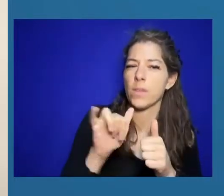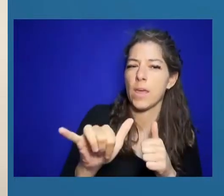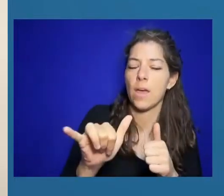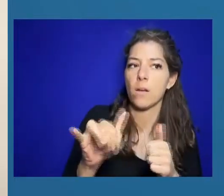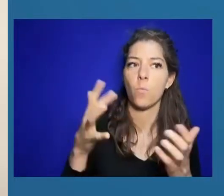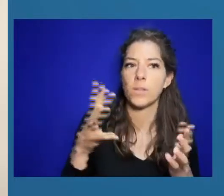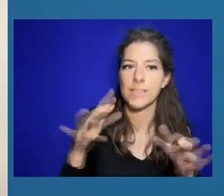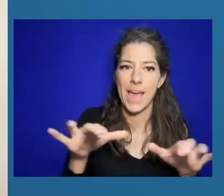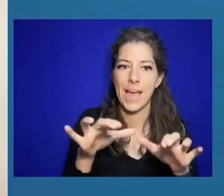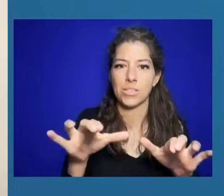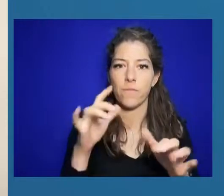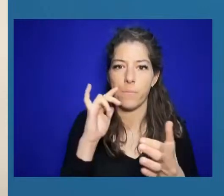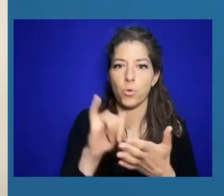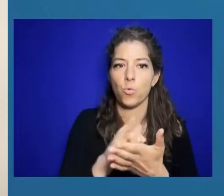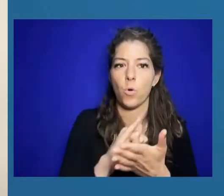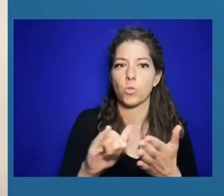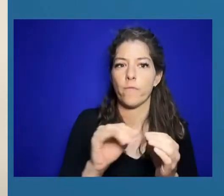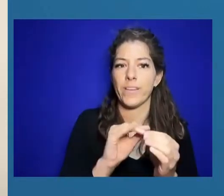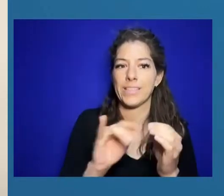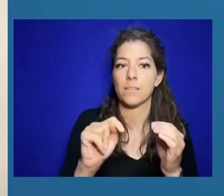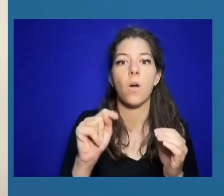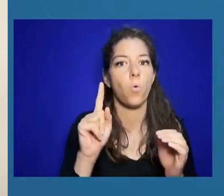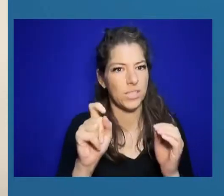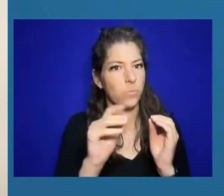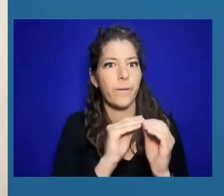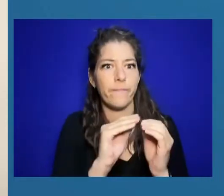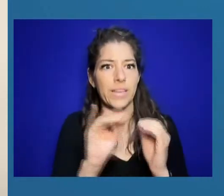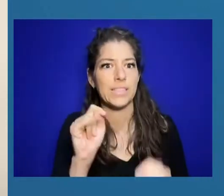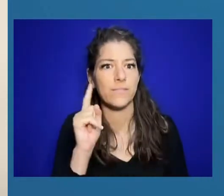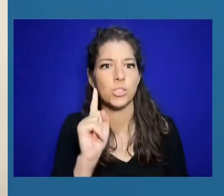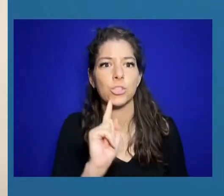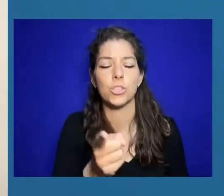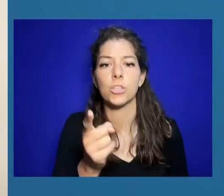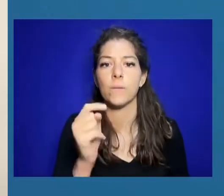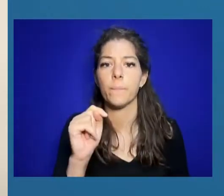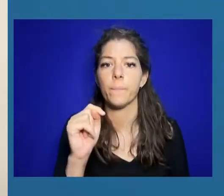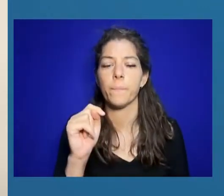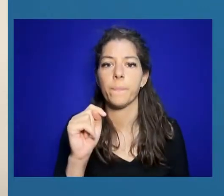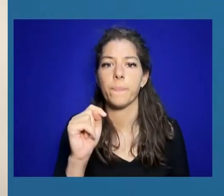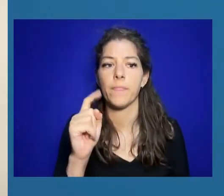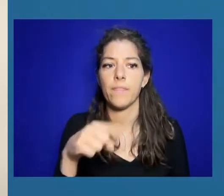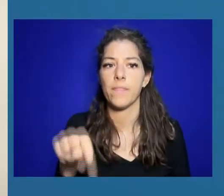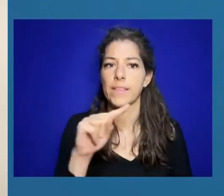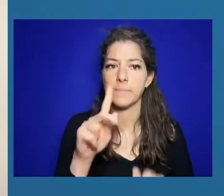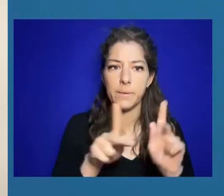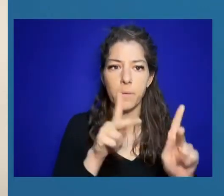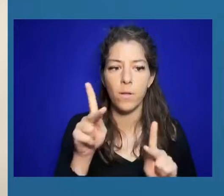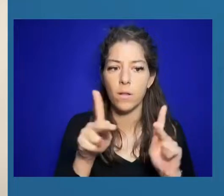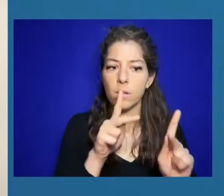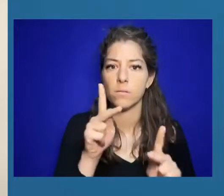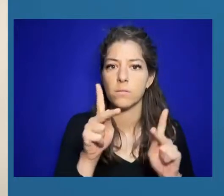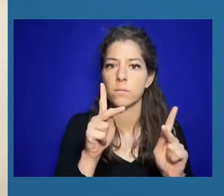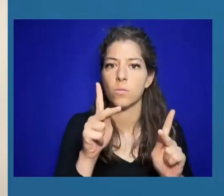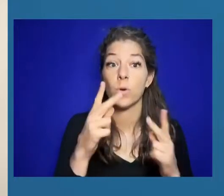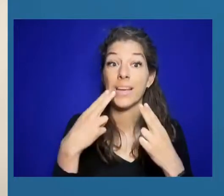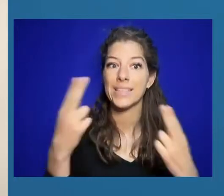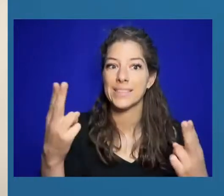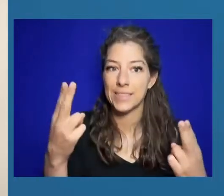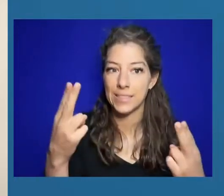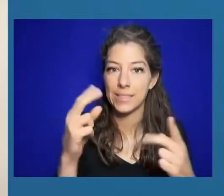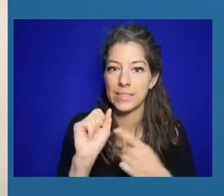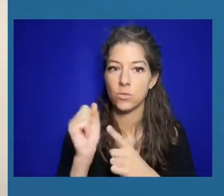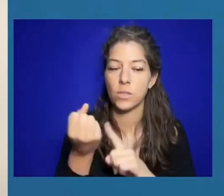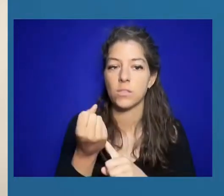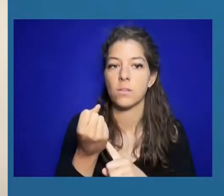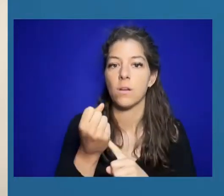for New York to correct it? No, it needs to be fixed. It needs to be fixed. These people were innocent in a situation which I'll